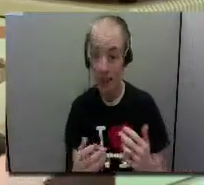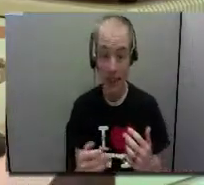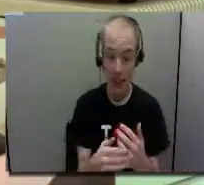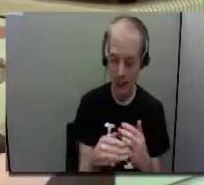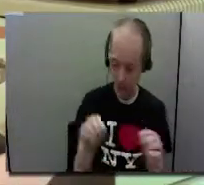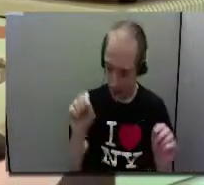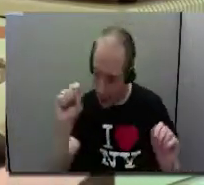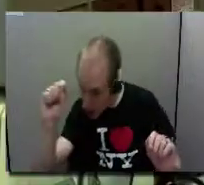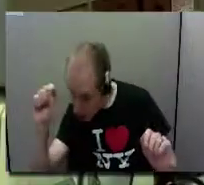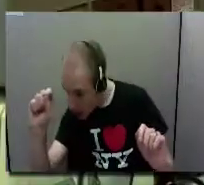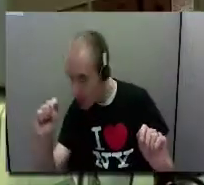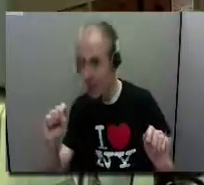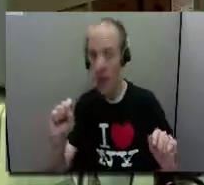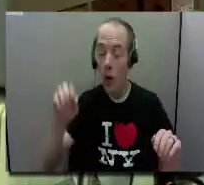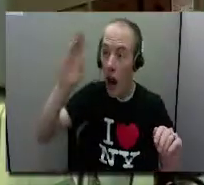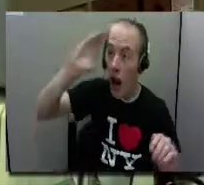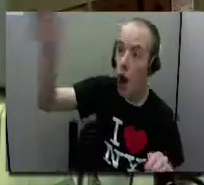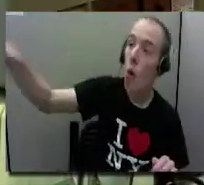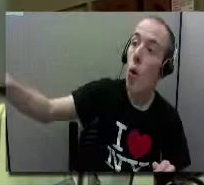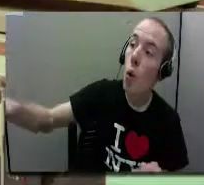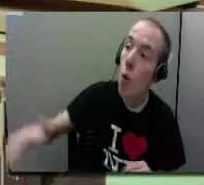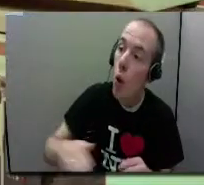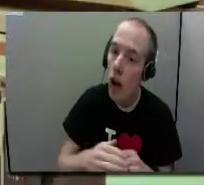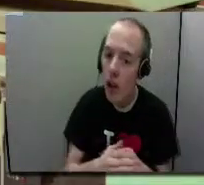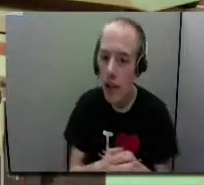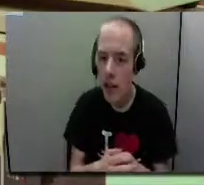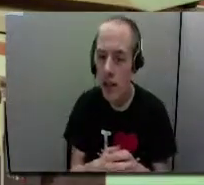Oh, wait. Hello?